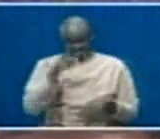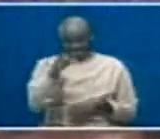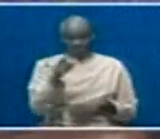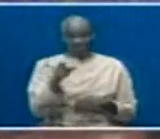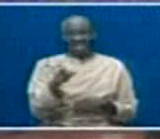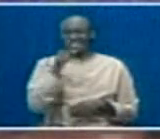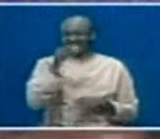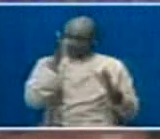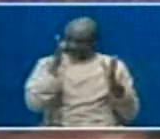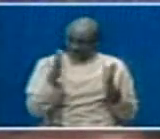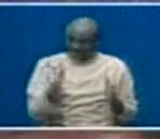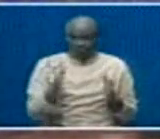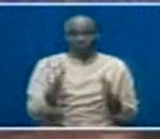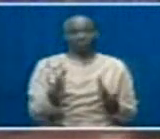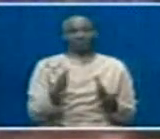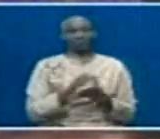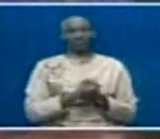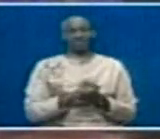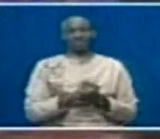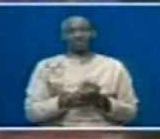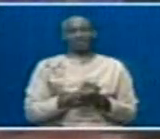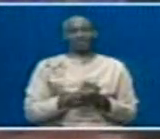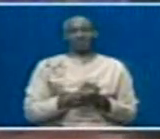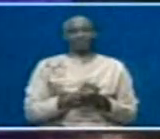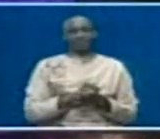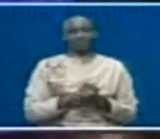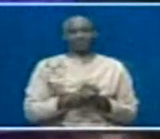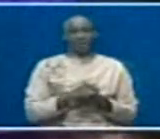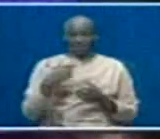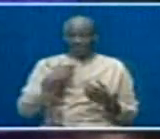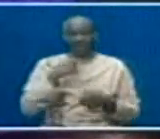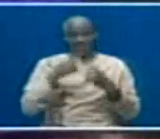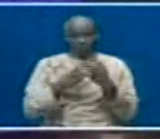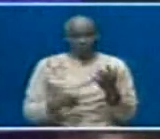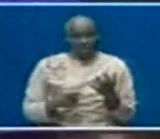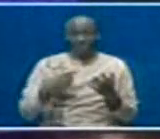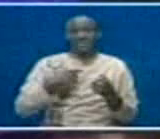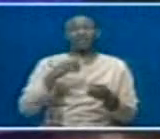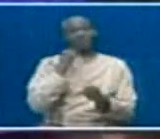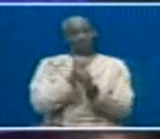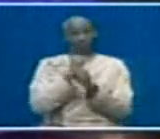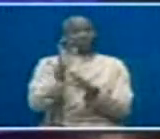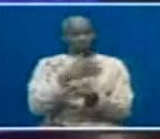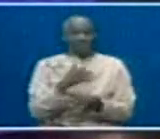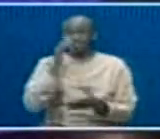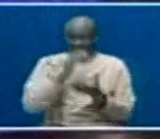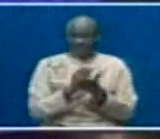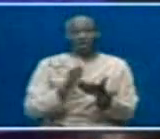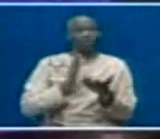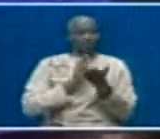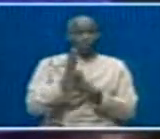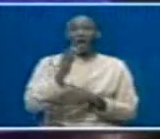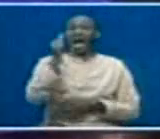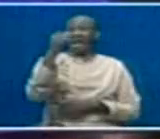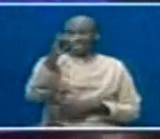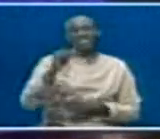guy Ali was. So I became a performer. Believe me, Ali had something to